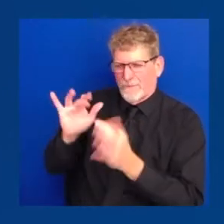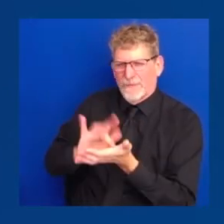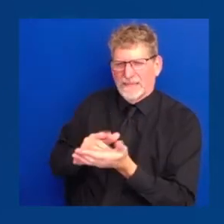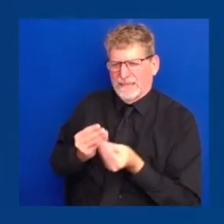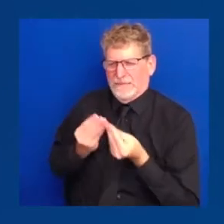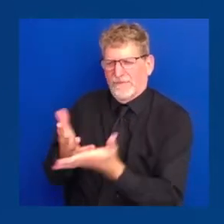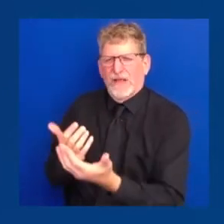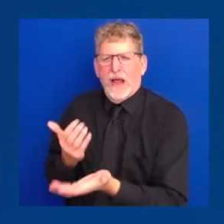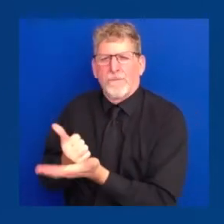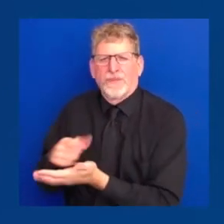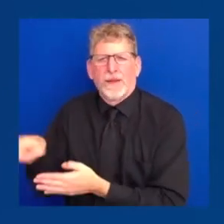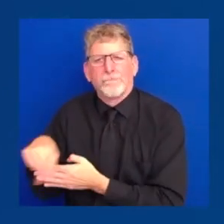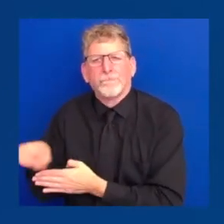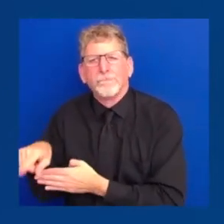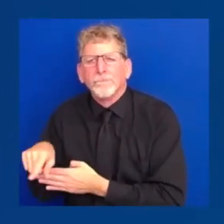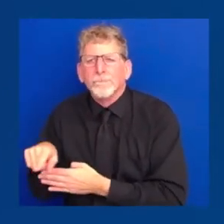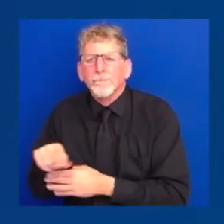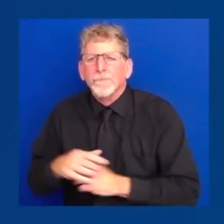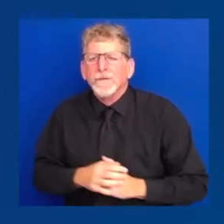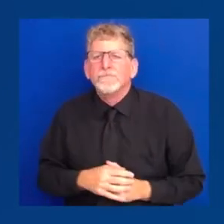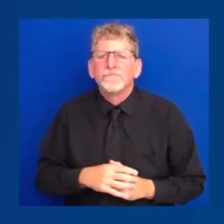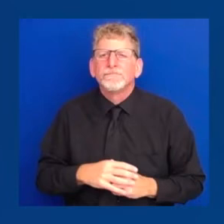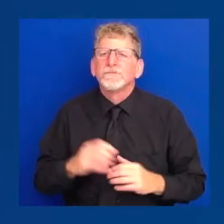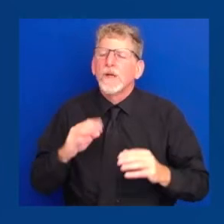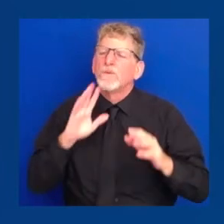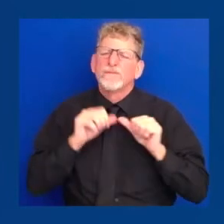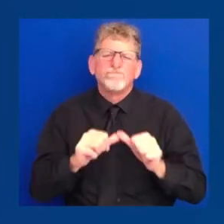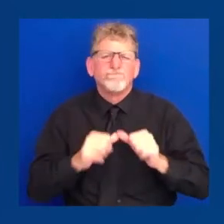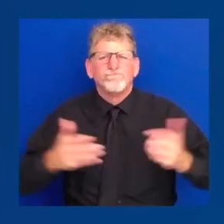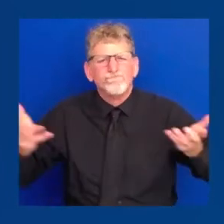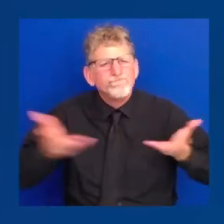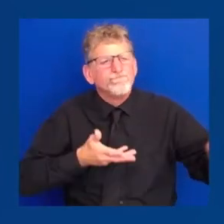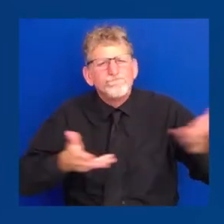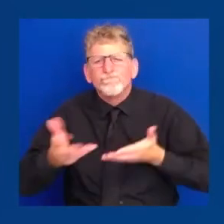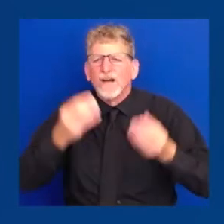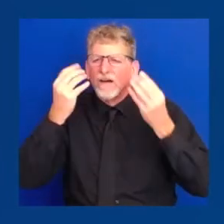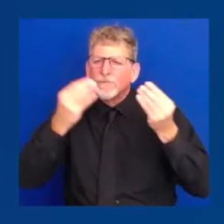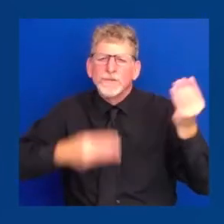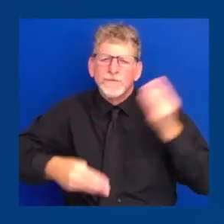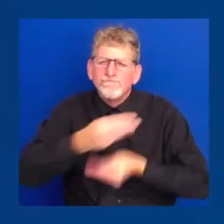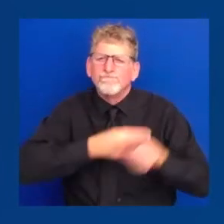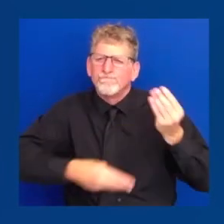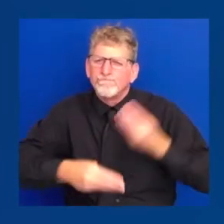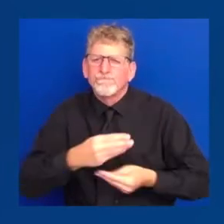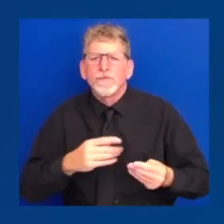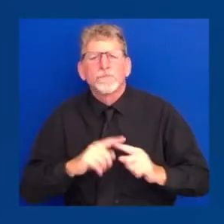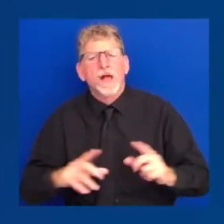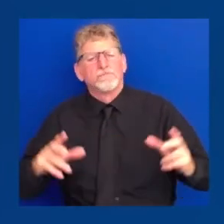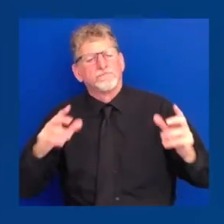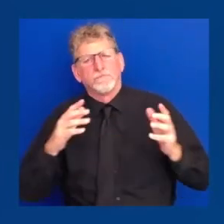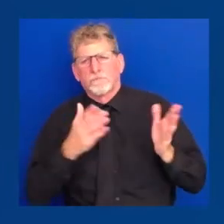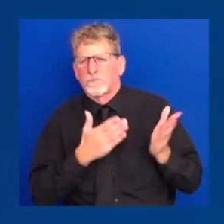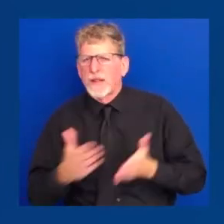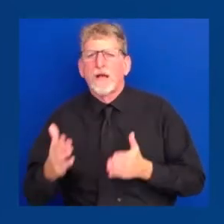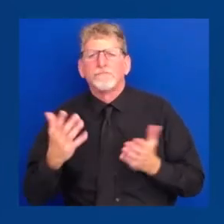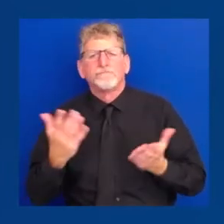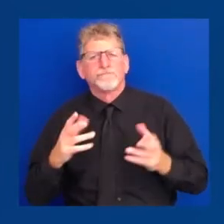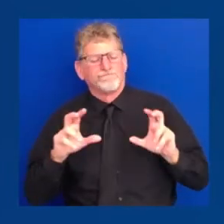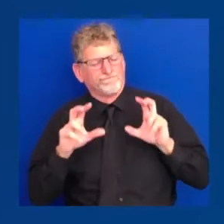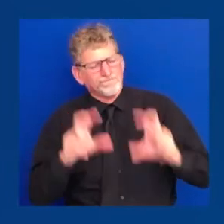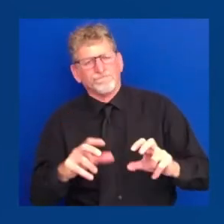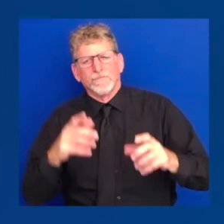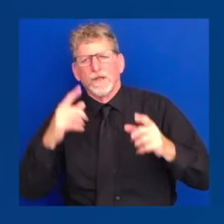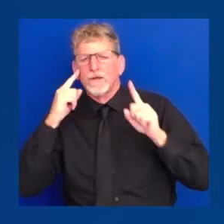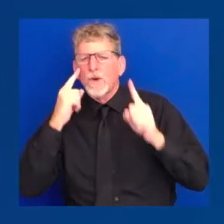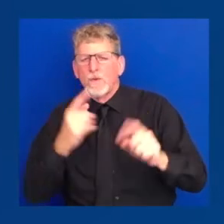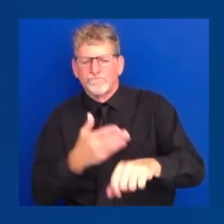will continue to invest in research to develop better treatments and next-generation vaccines, one that